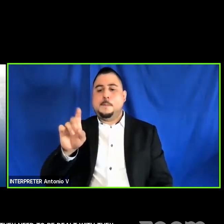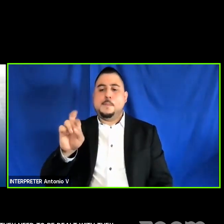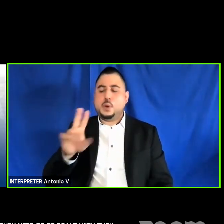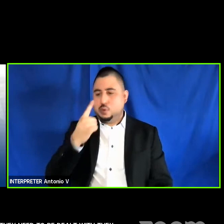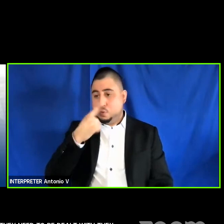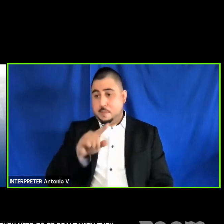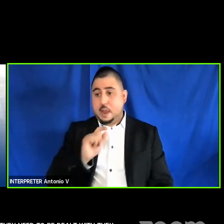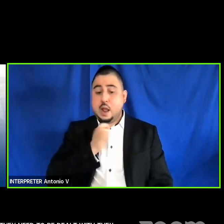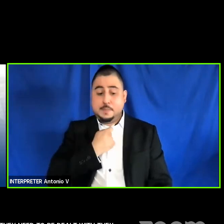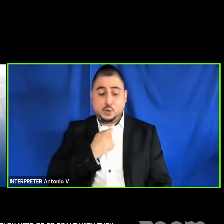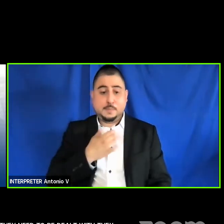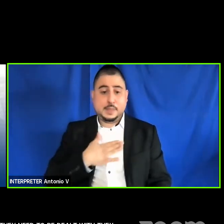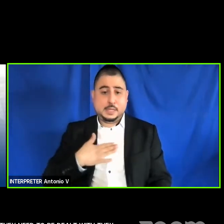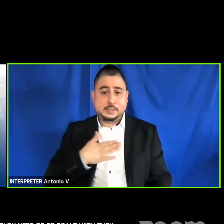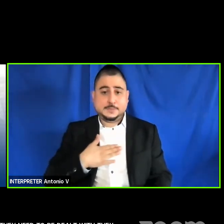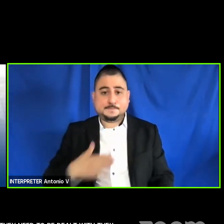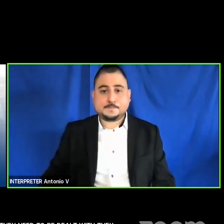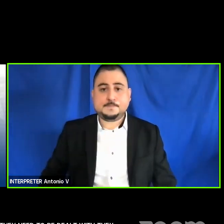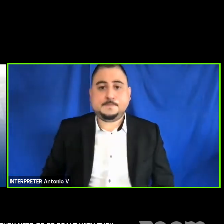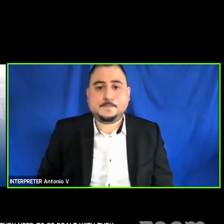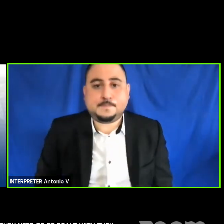microphone.